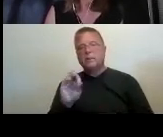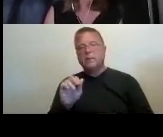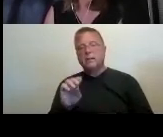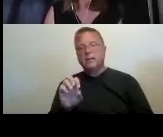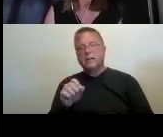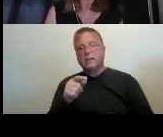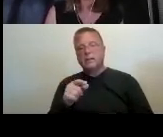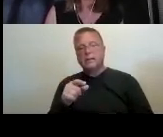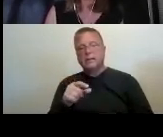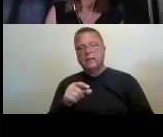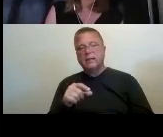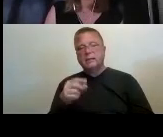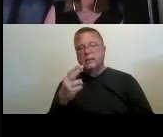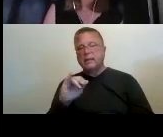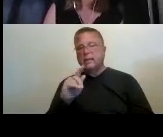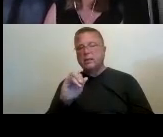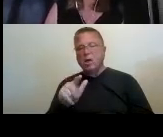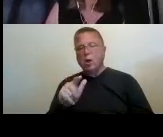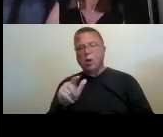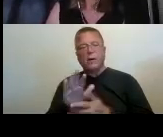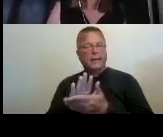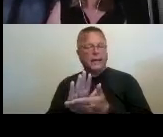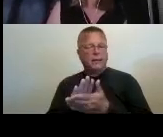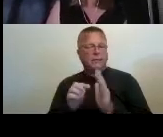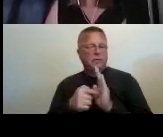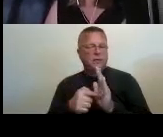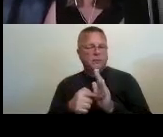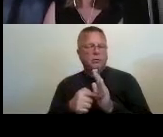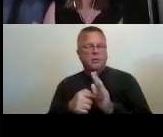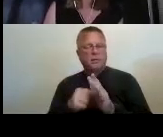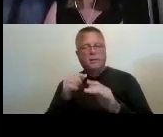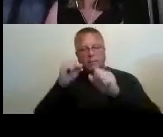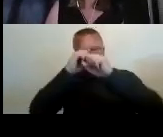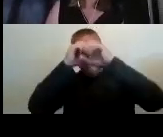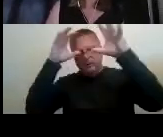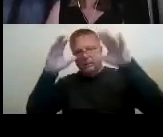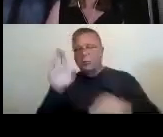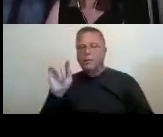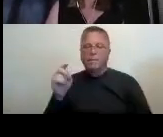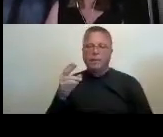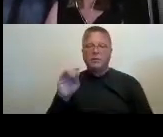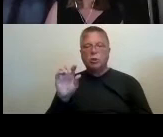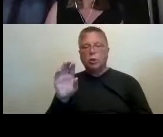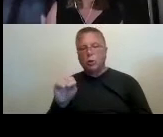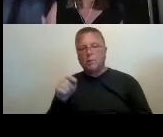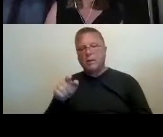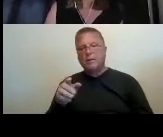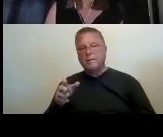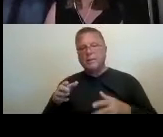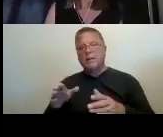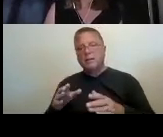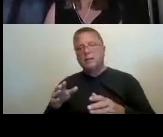at Hillel Academy, we could imagine it at Beth Shalom. That bike lane is signed